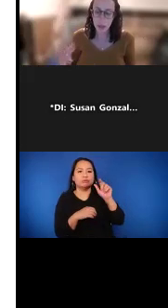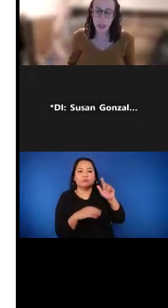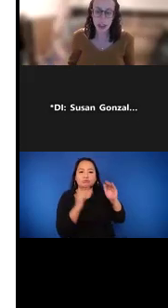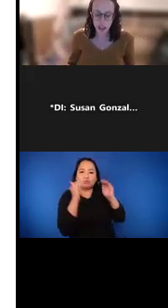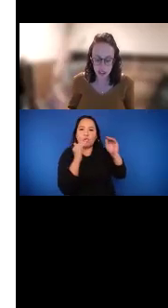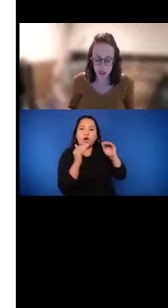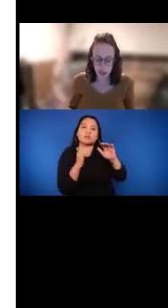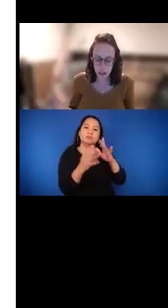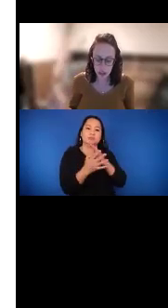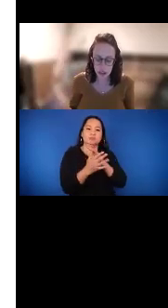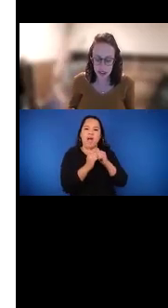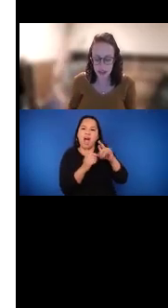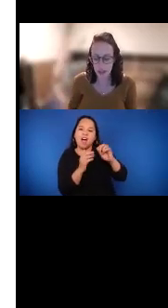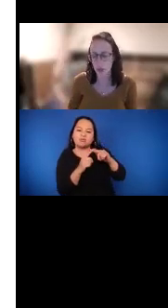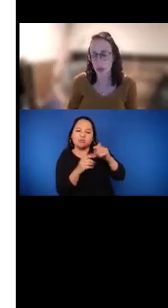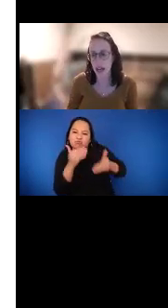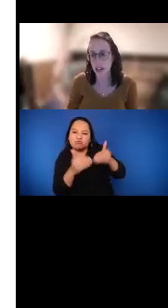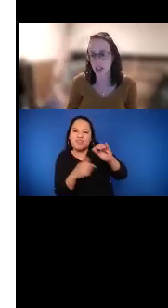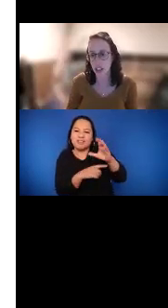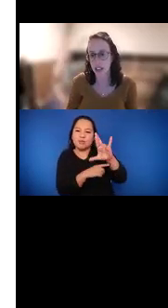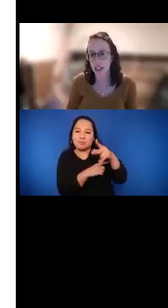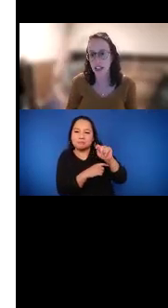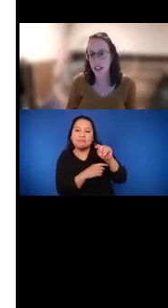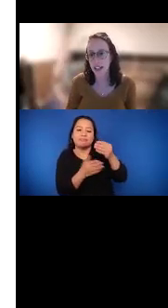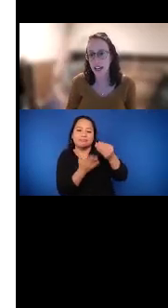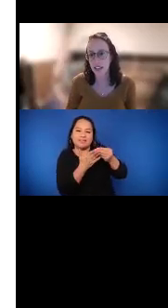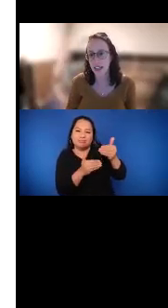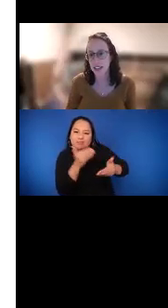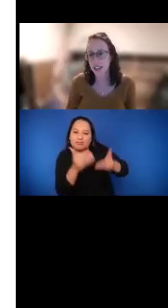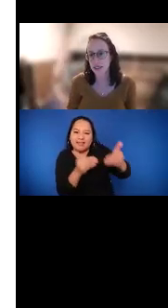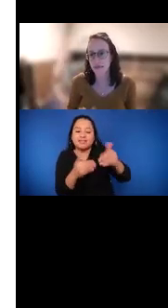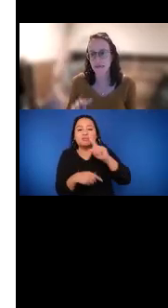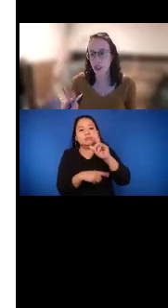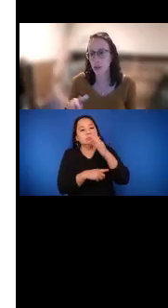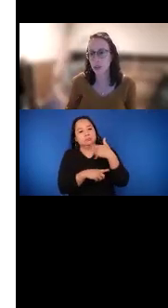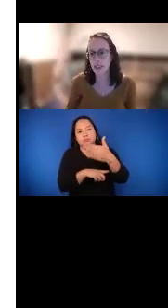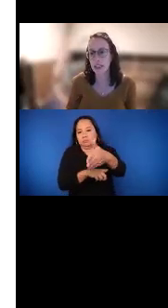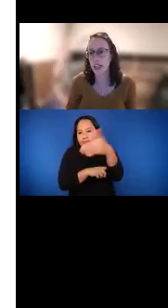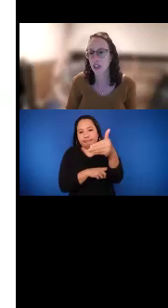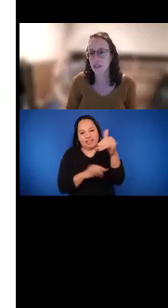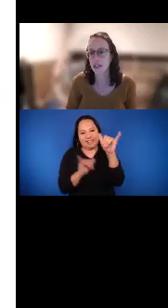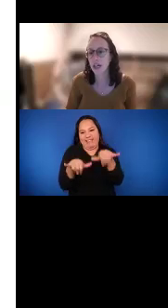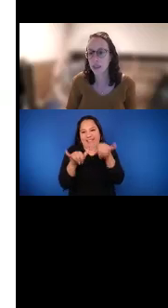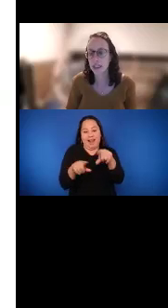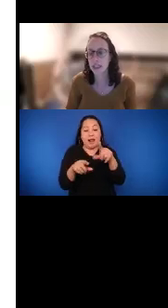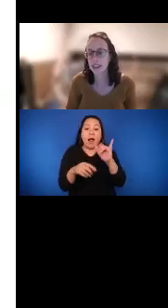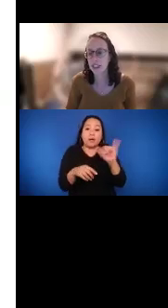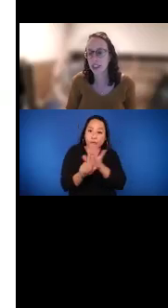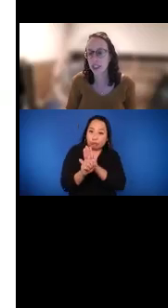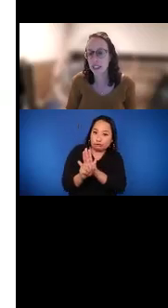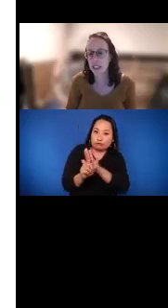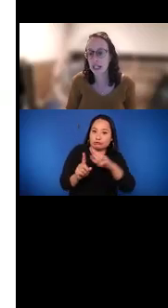then pressuring consumers into quick action. Again, you always want to take your time with